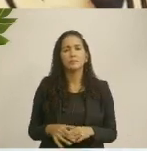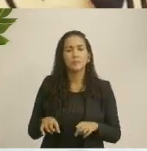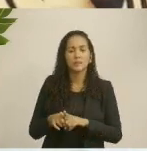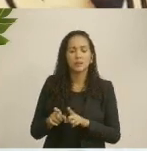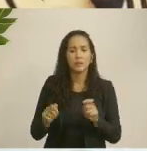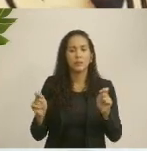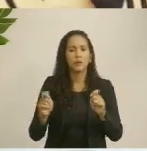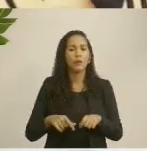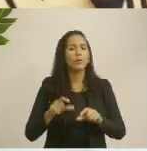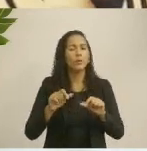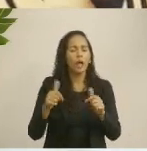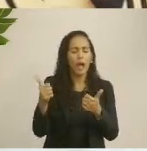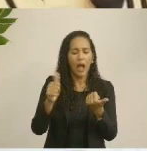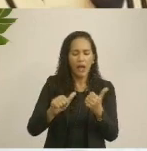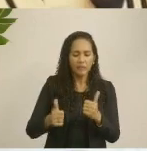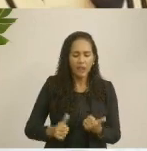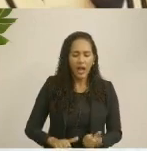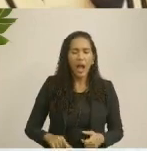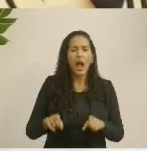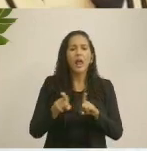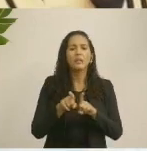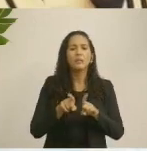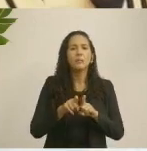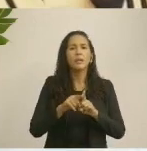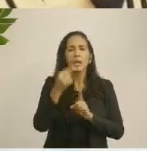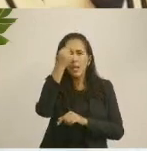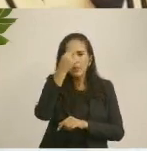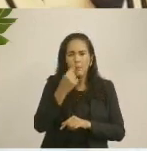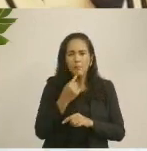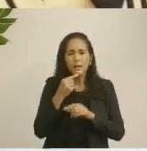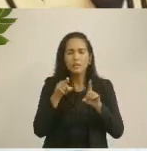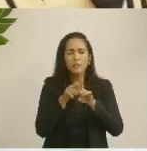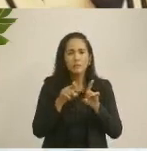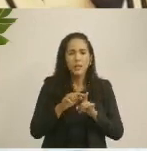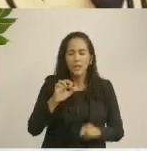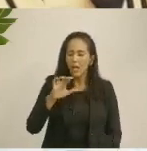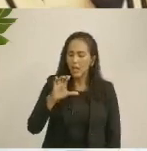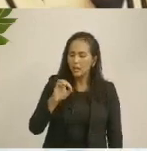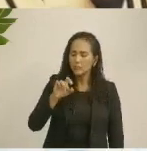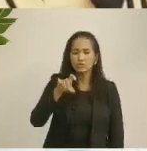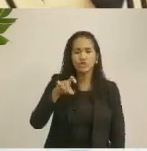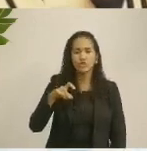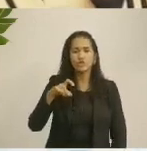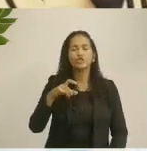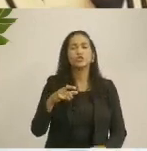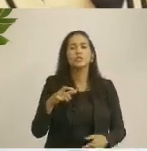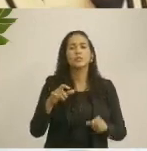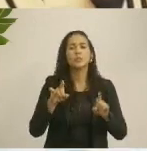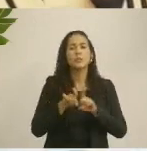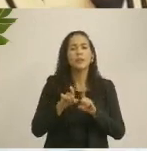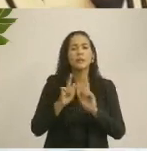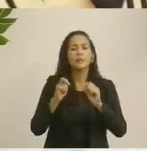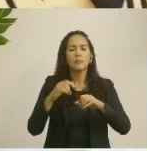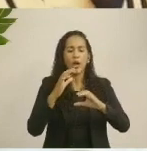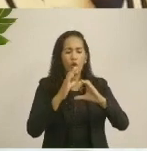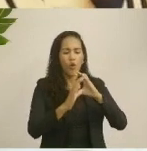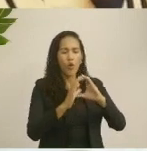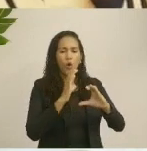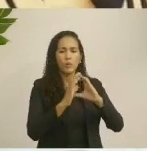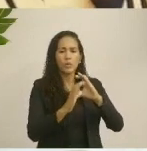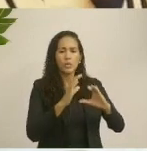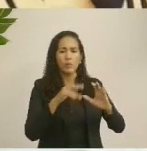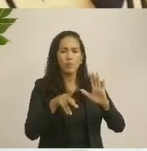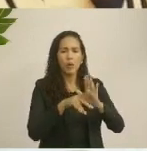imaging, with the use of direct communications on smartphones, we can